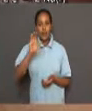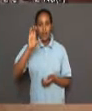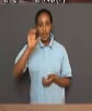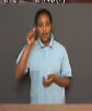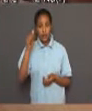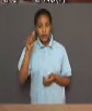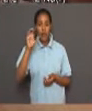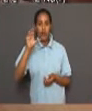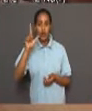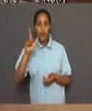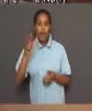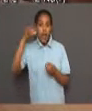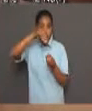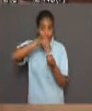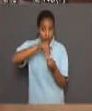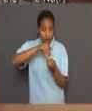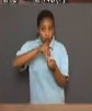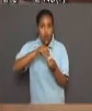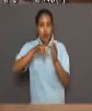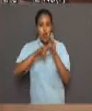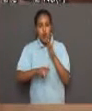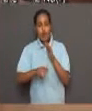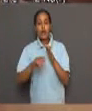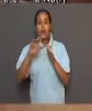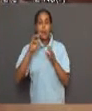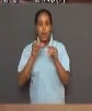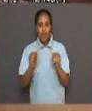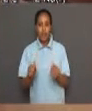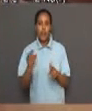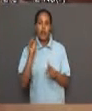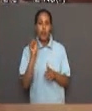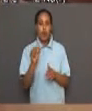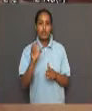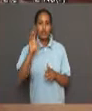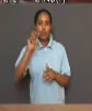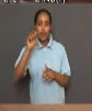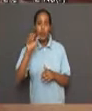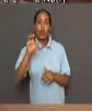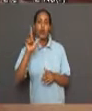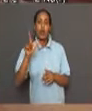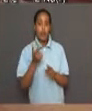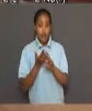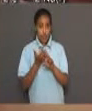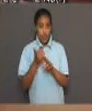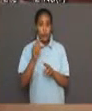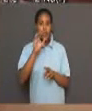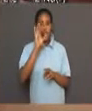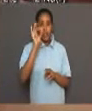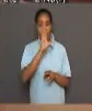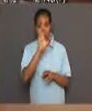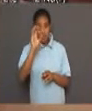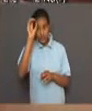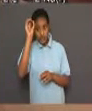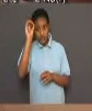Calcium chloride is added to lower the melting point of sodium chloride from 800